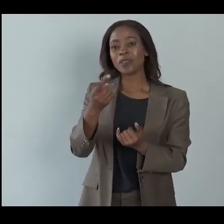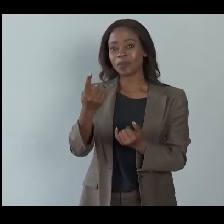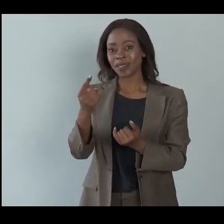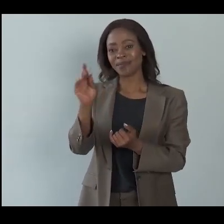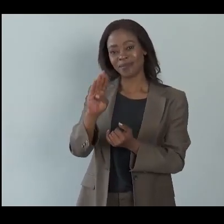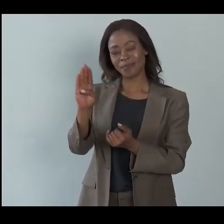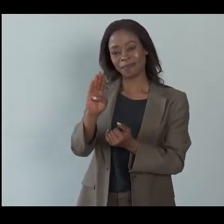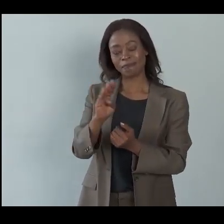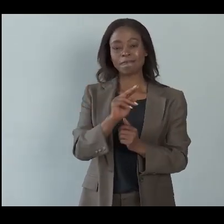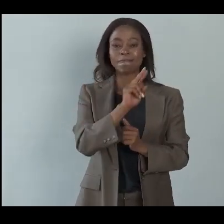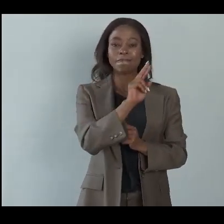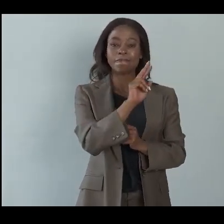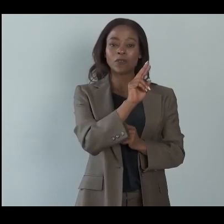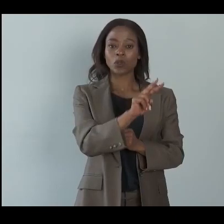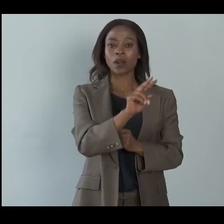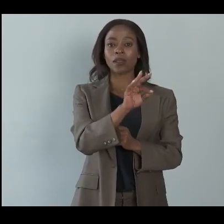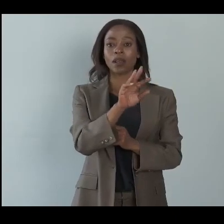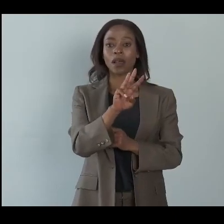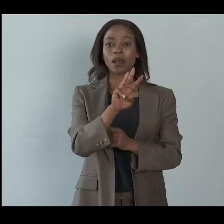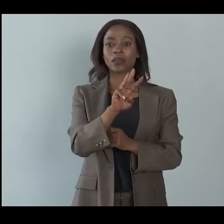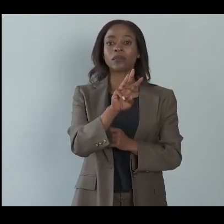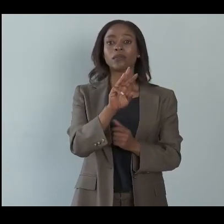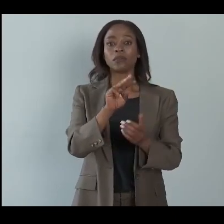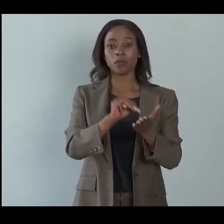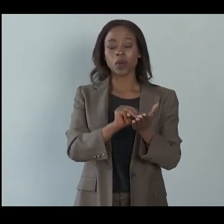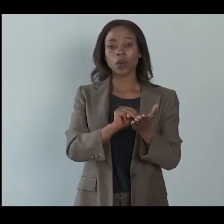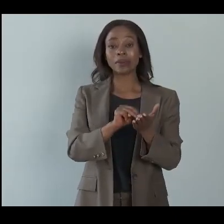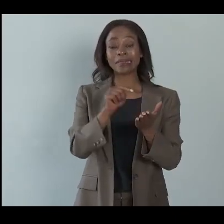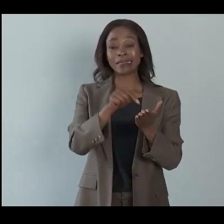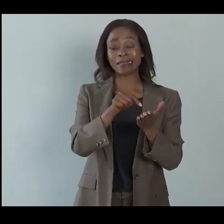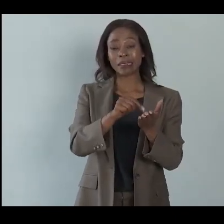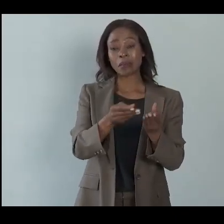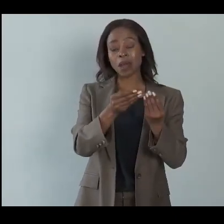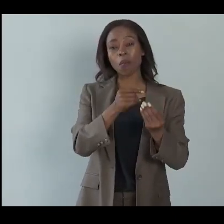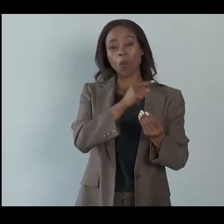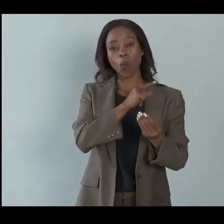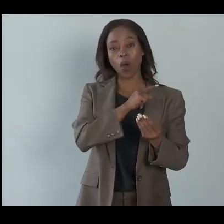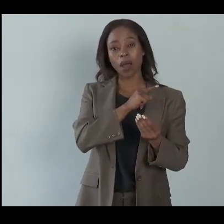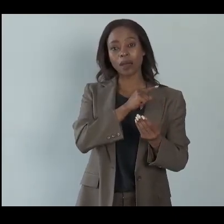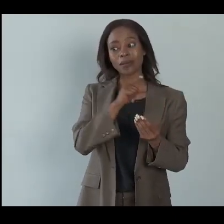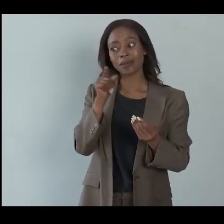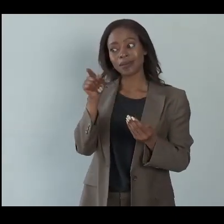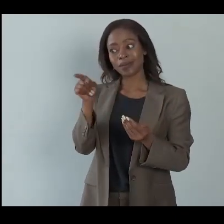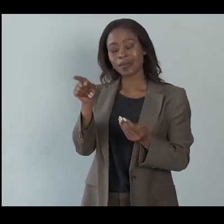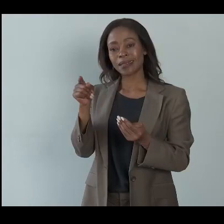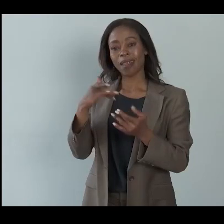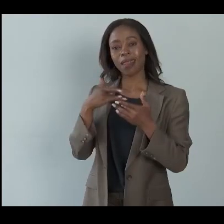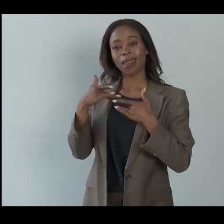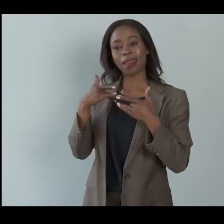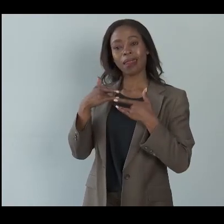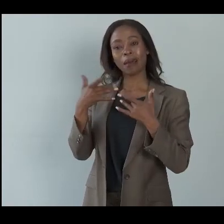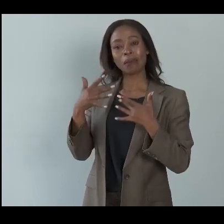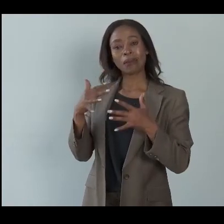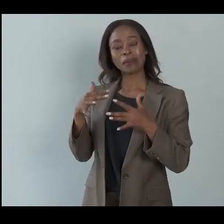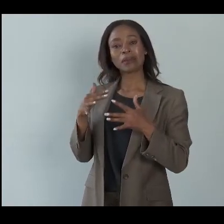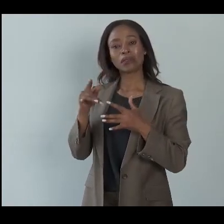398 million of the 447 million released was attributed to the impact from the provisions raised in our discontinued